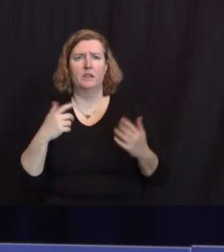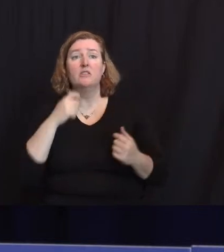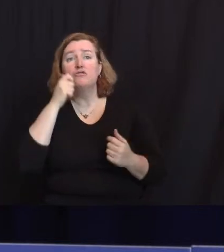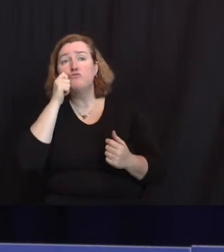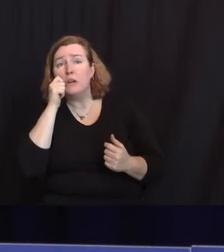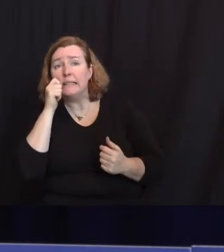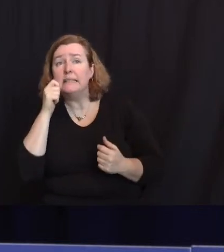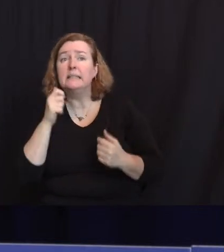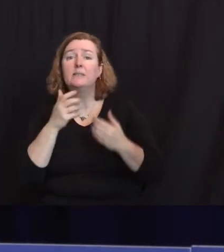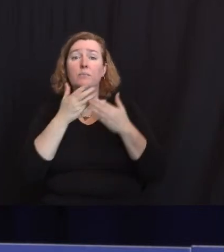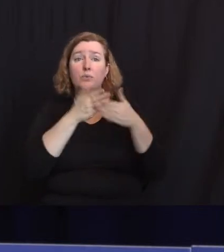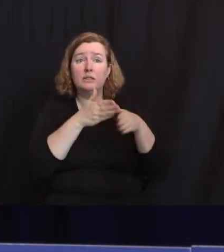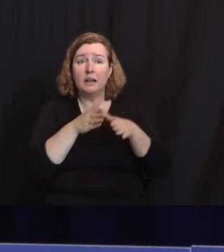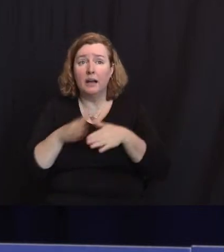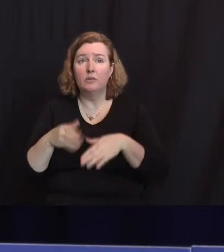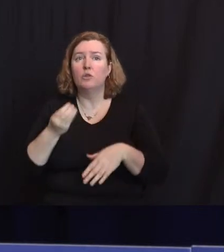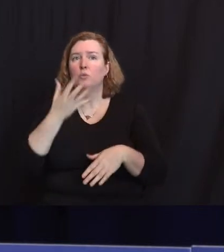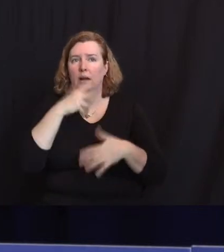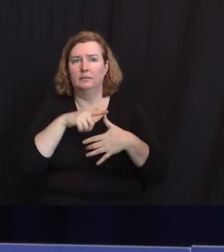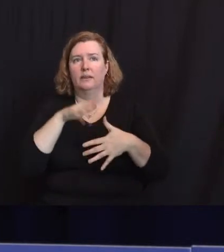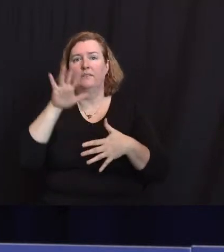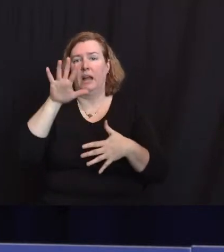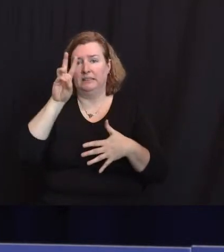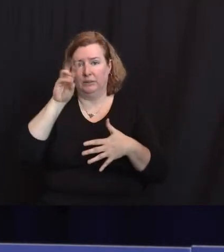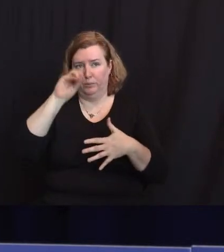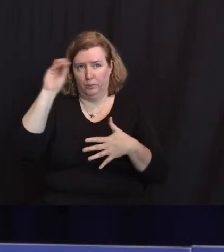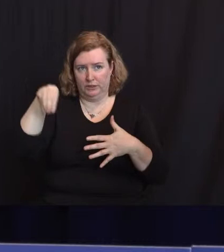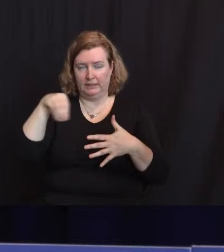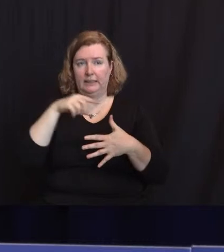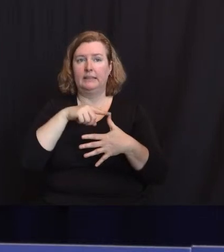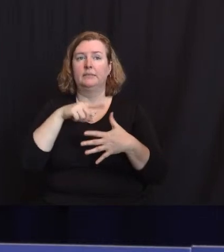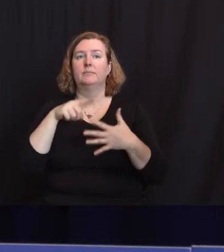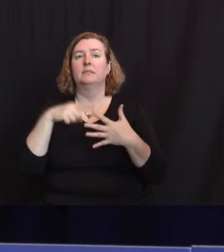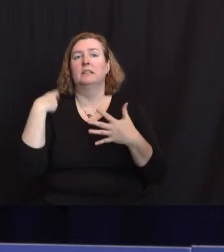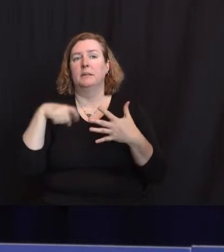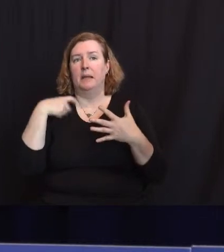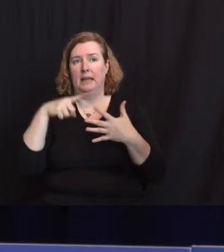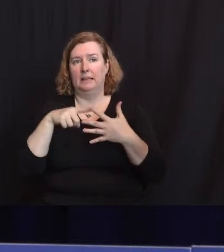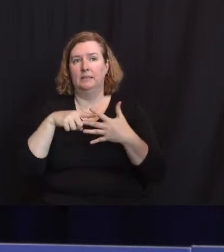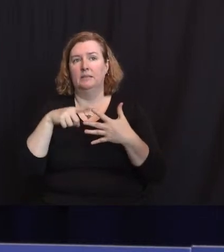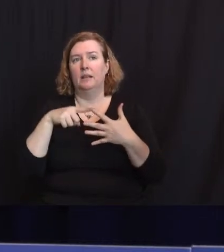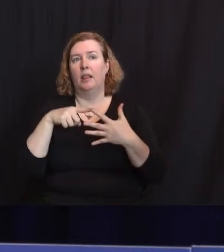follows: white, 56.5%, Hispanic Latino,